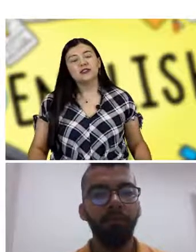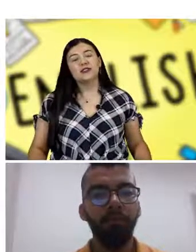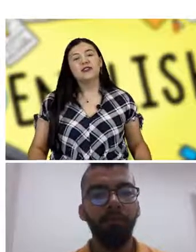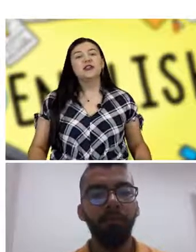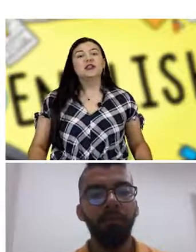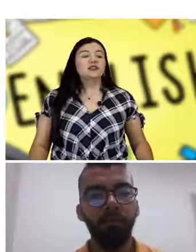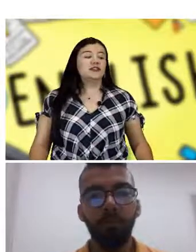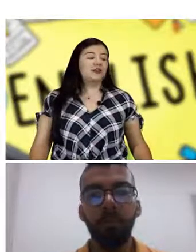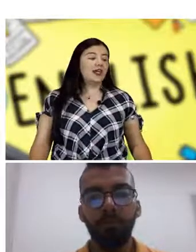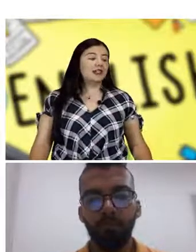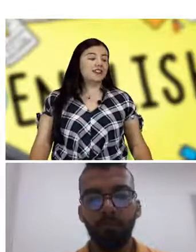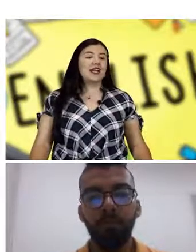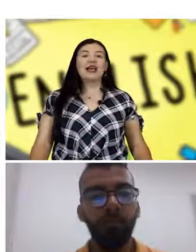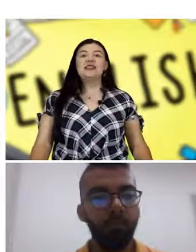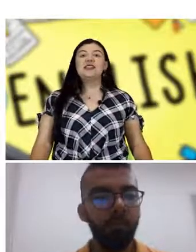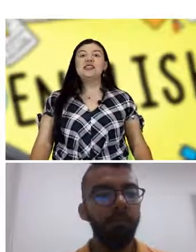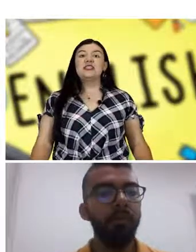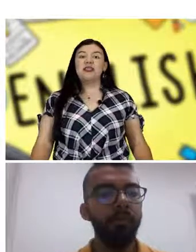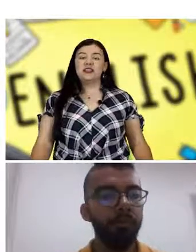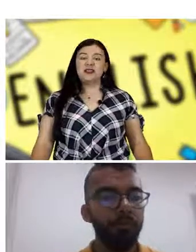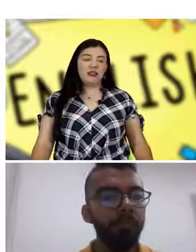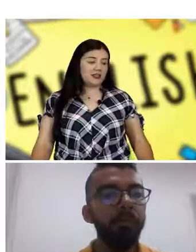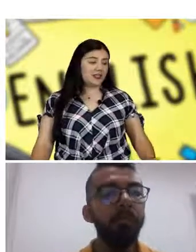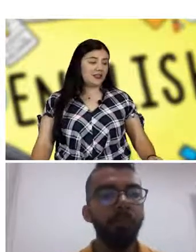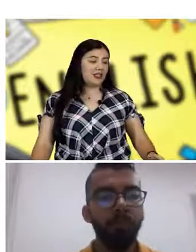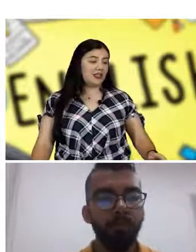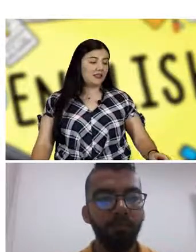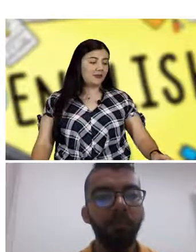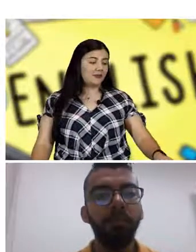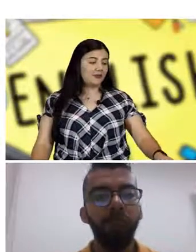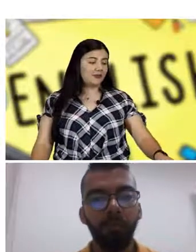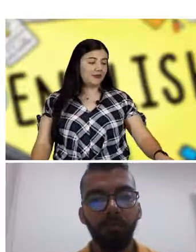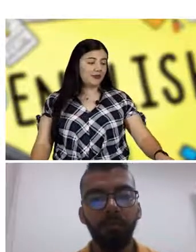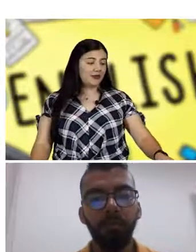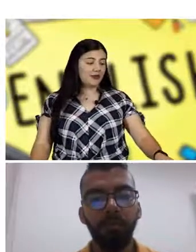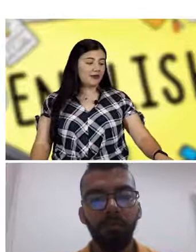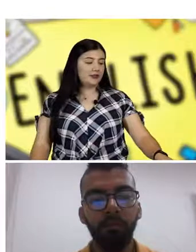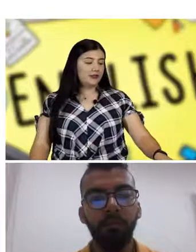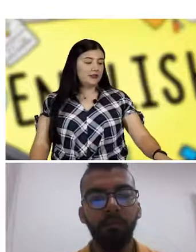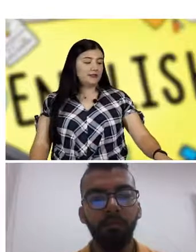inglés, ¿listo? So it's a knee. It's a knee.